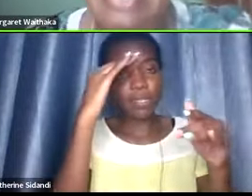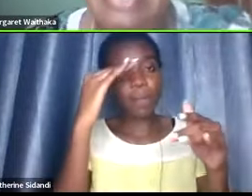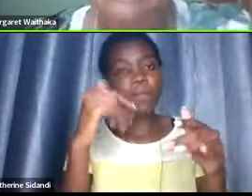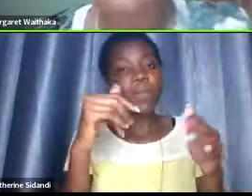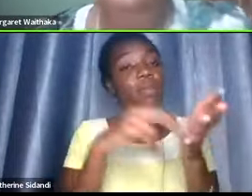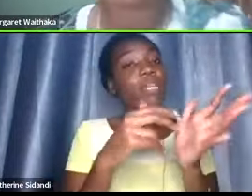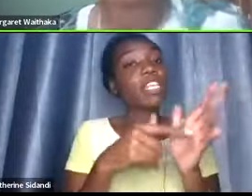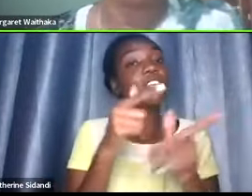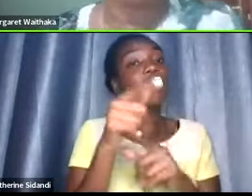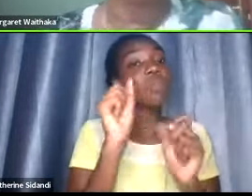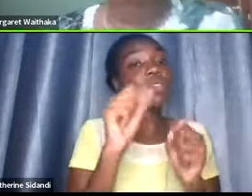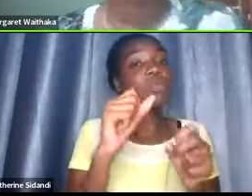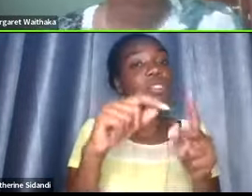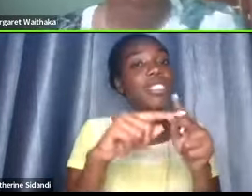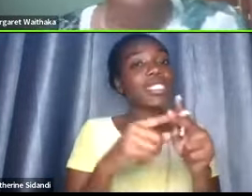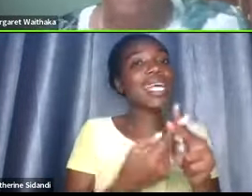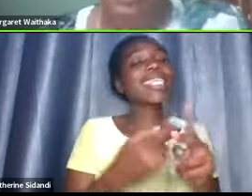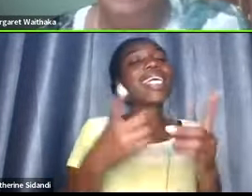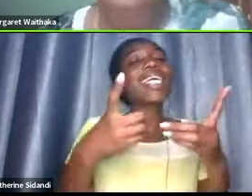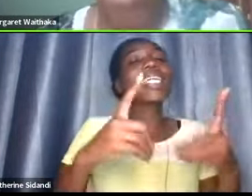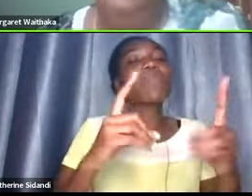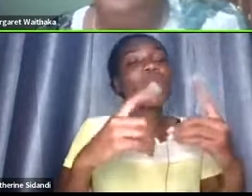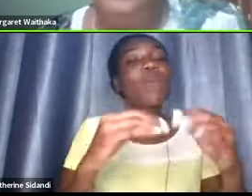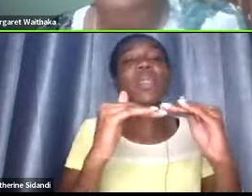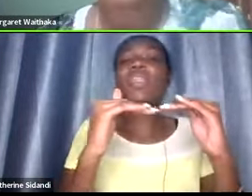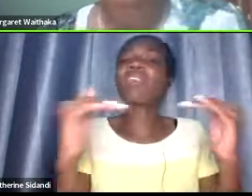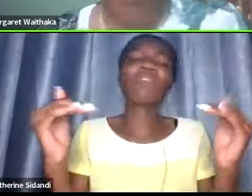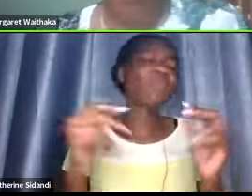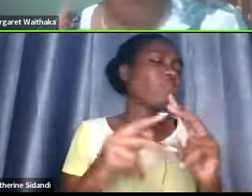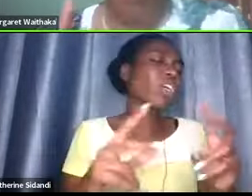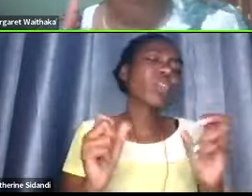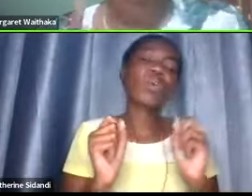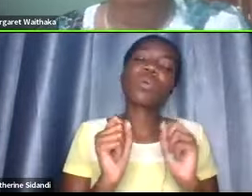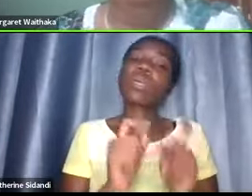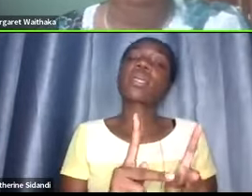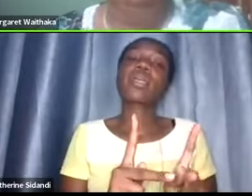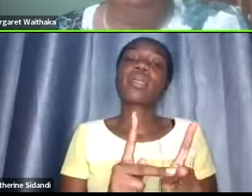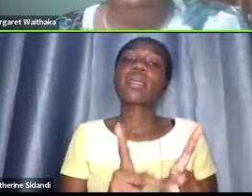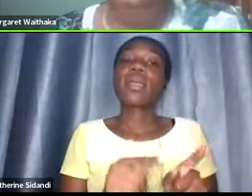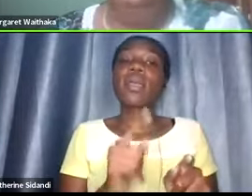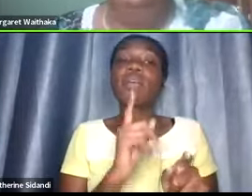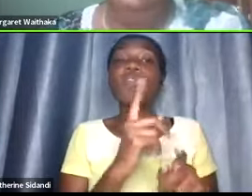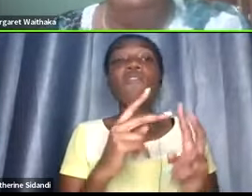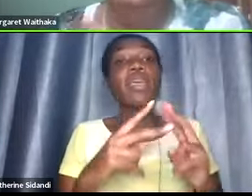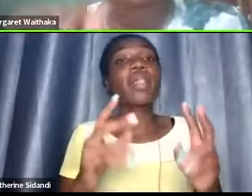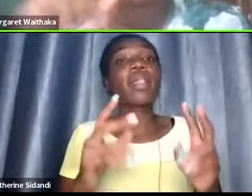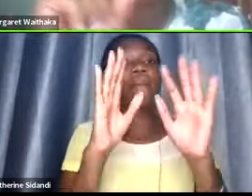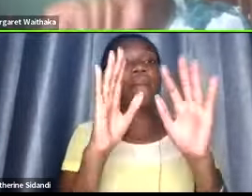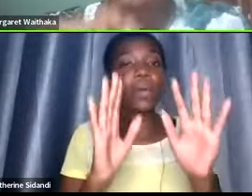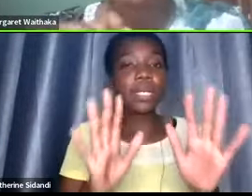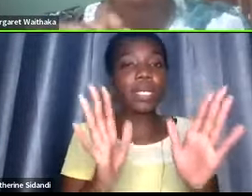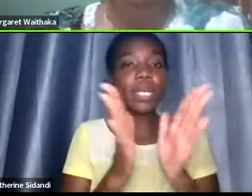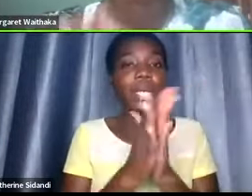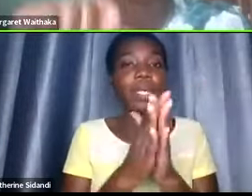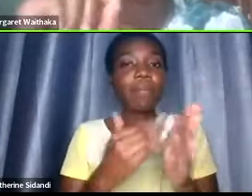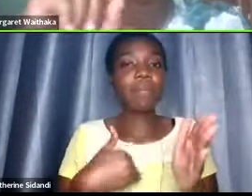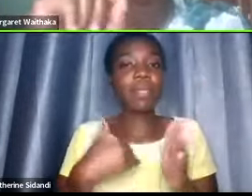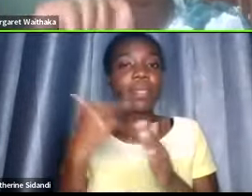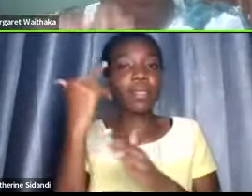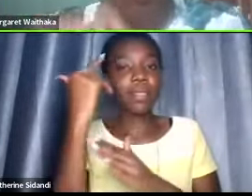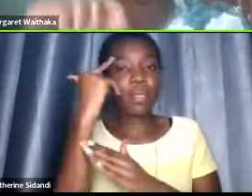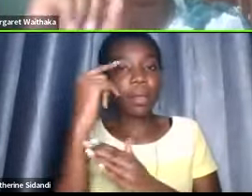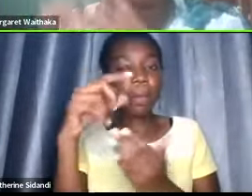at the diploma level. It is still okay, it is very okay. So it is very important, and I think I need you to pick this, that